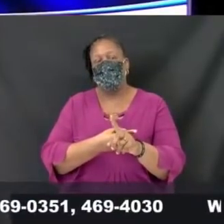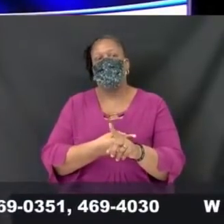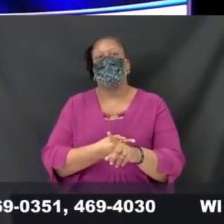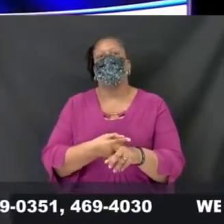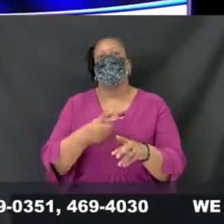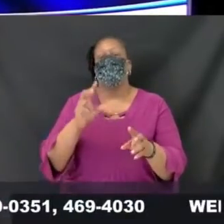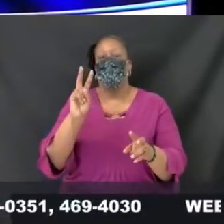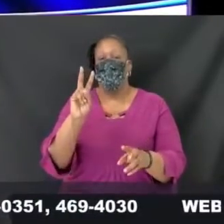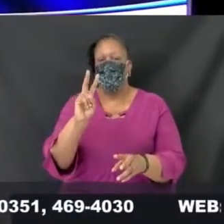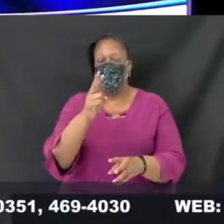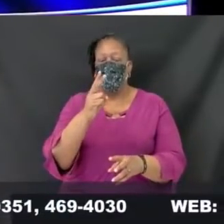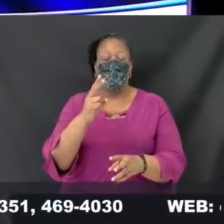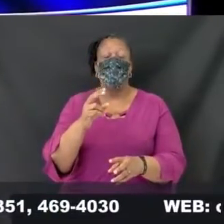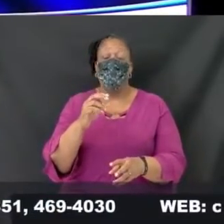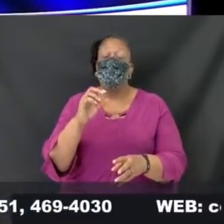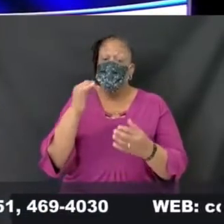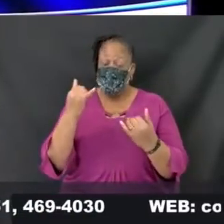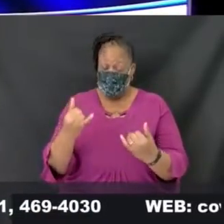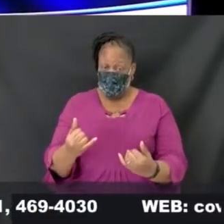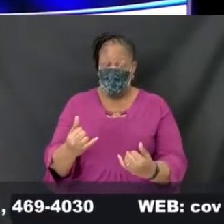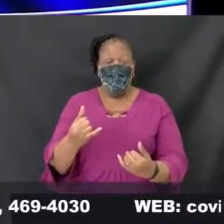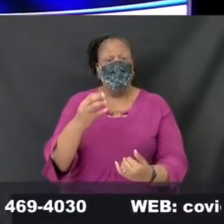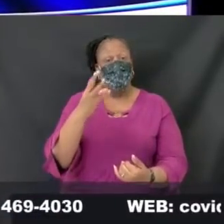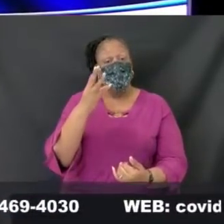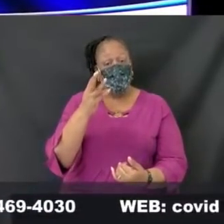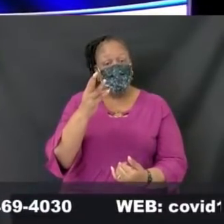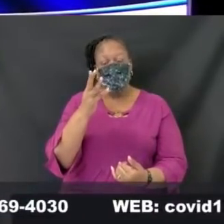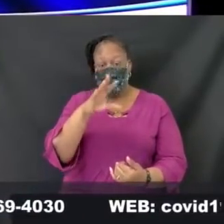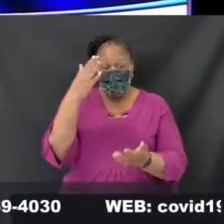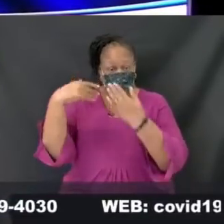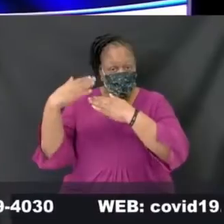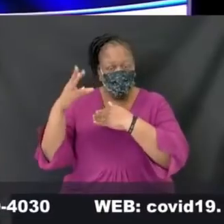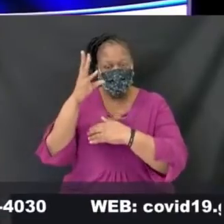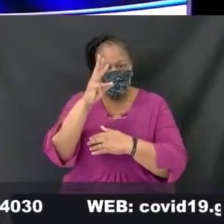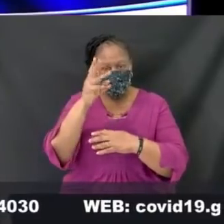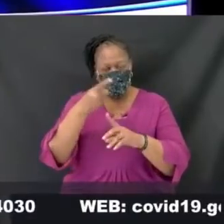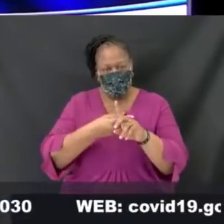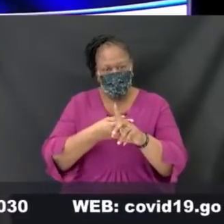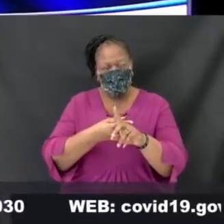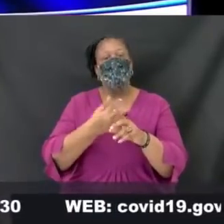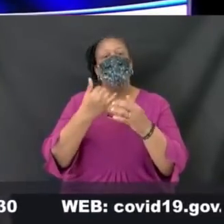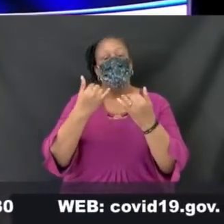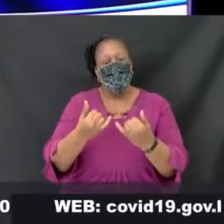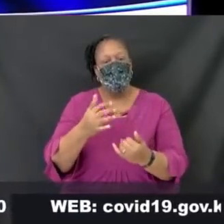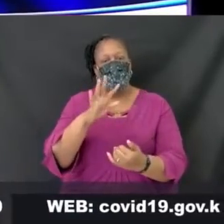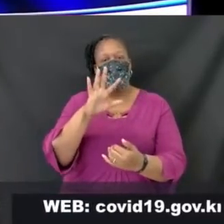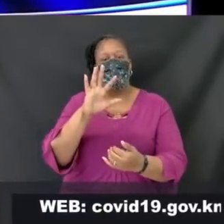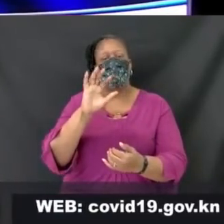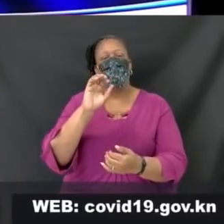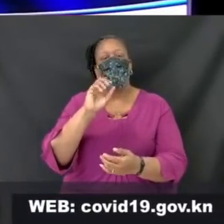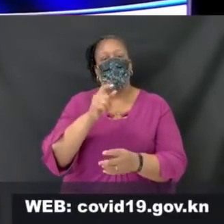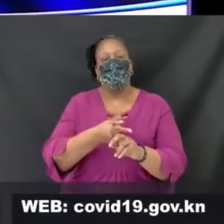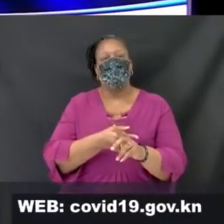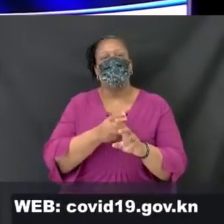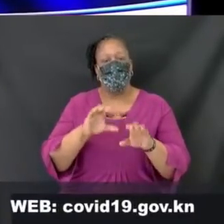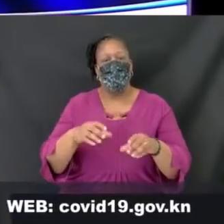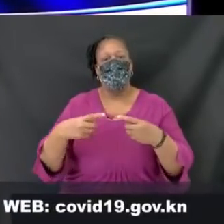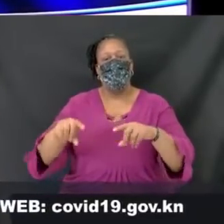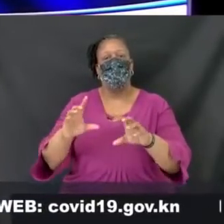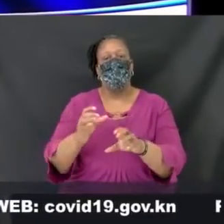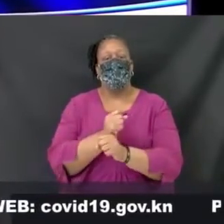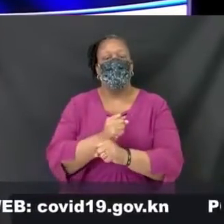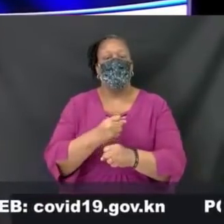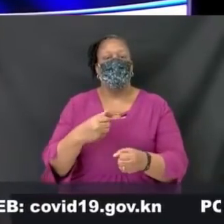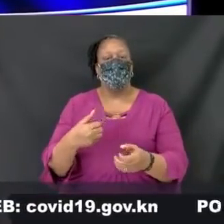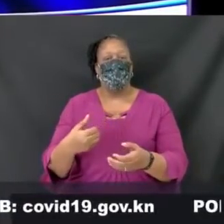So instead of 6 months, you've reduced it? Okay. I want to acknowledge the Chair of the